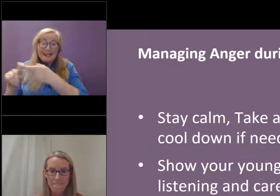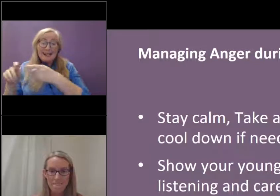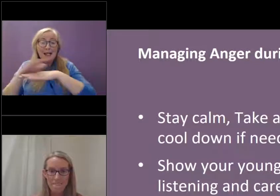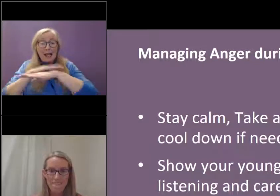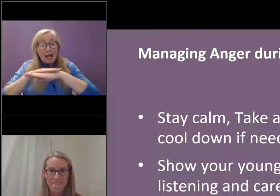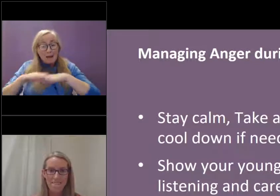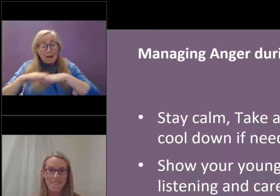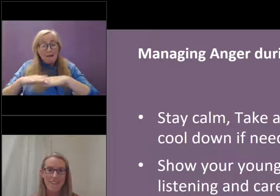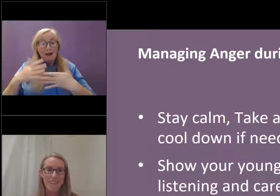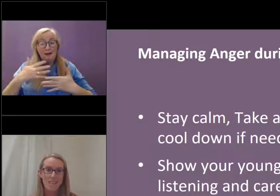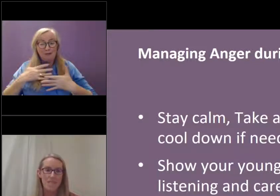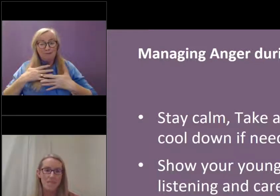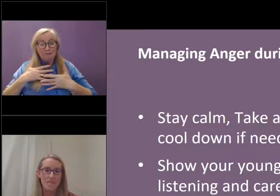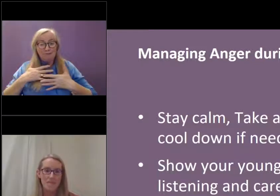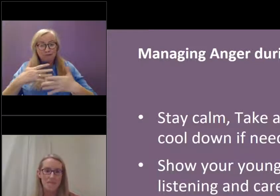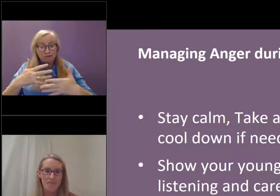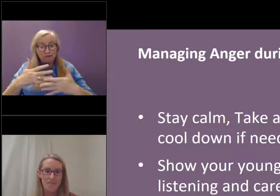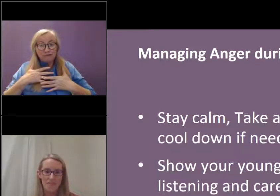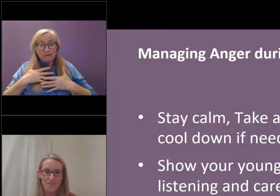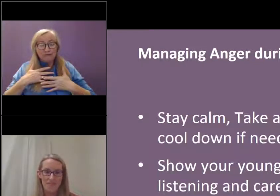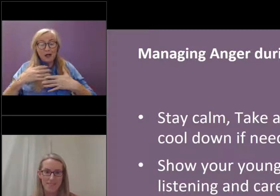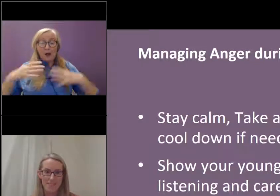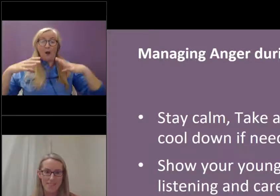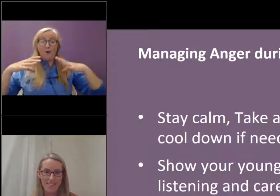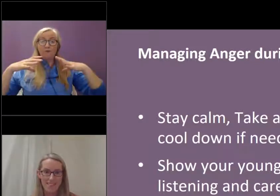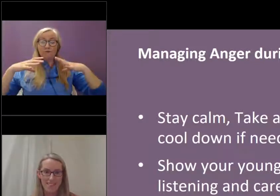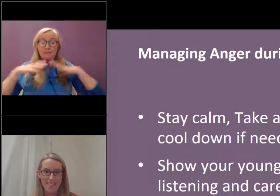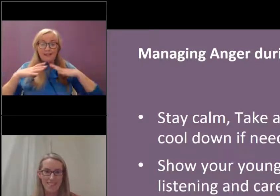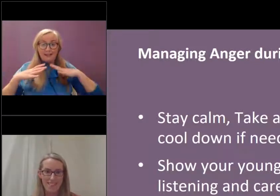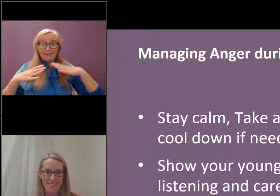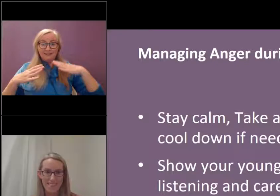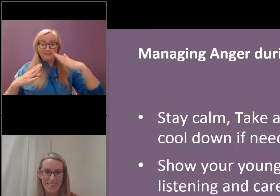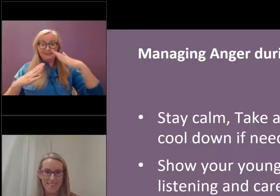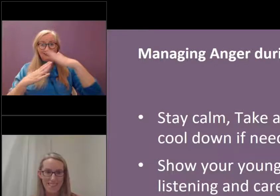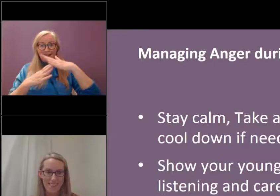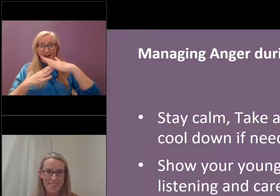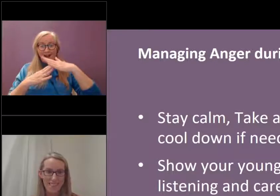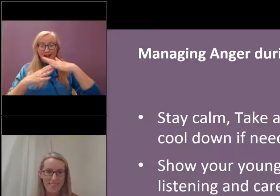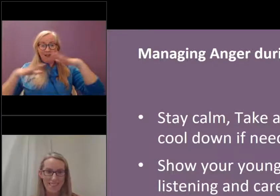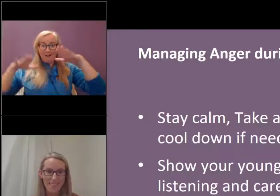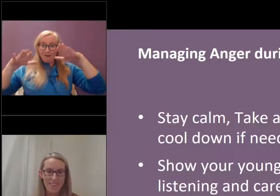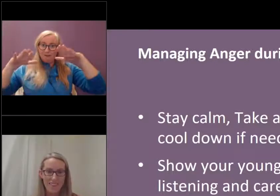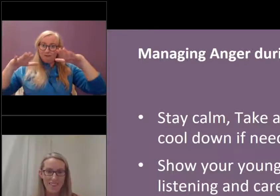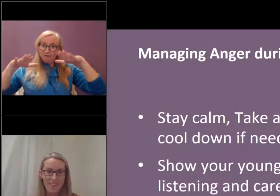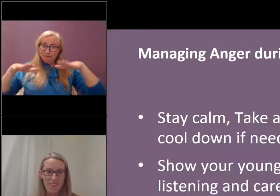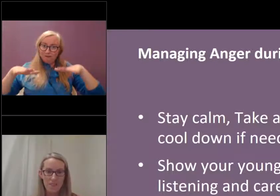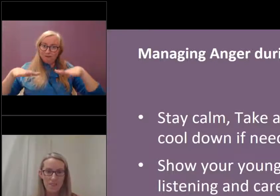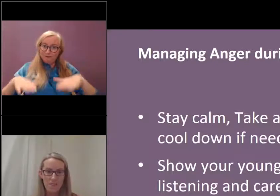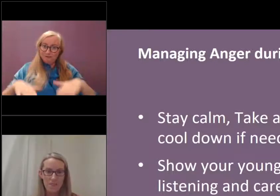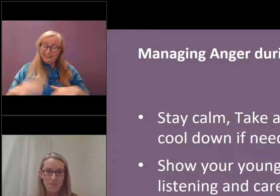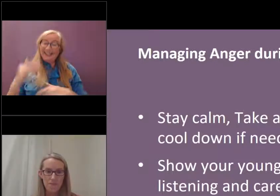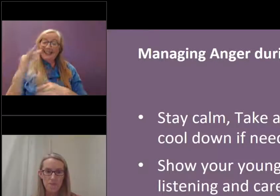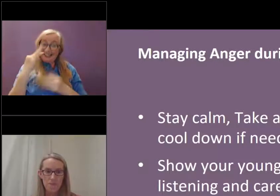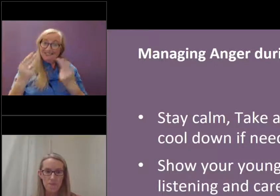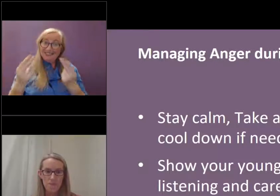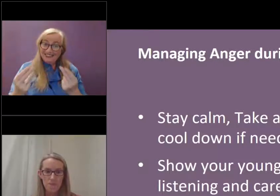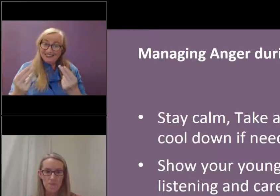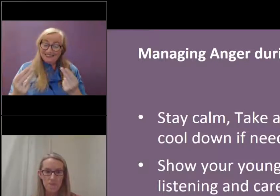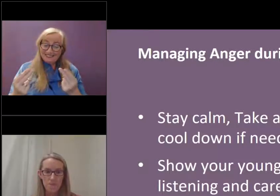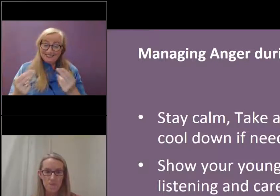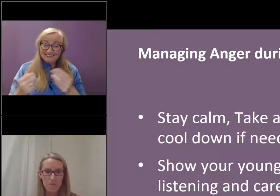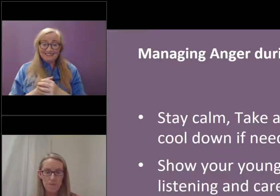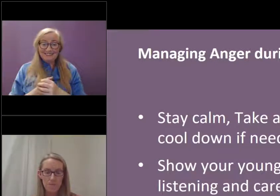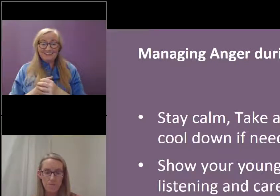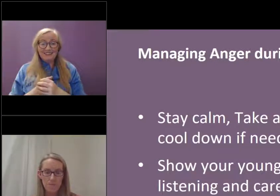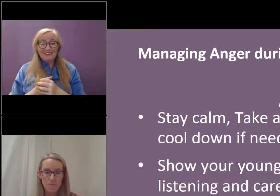breath and let a break and a breath, and let things cool down if needed. So maybe